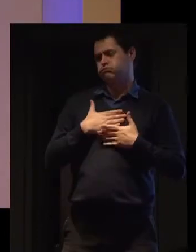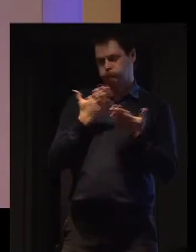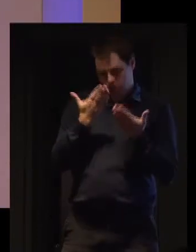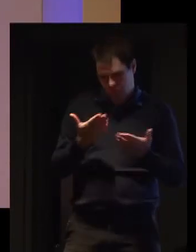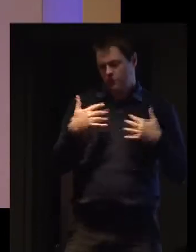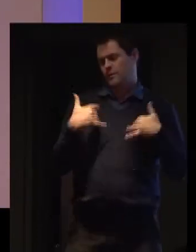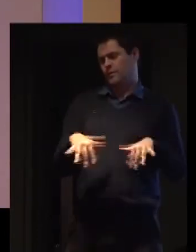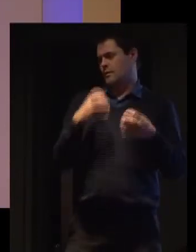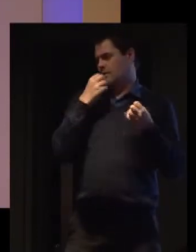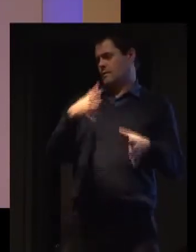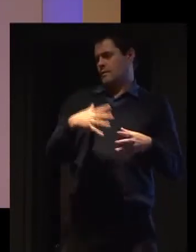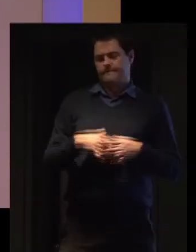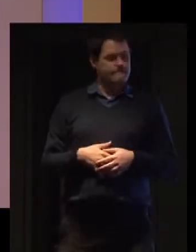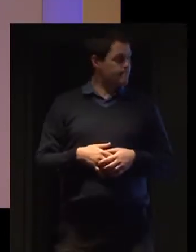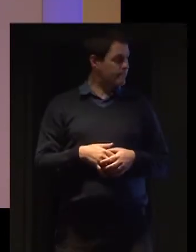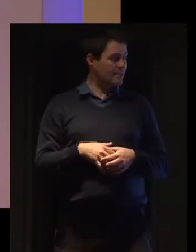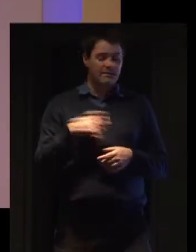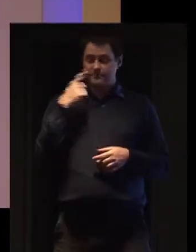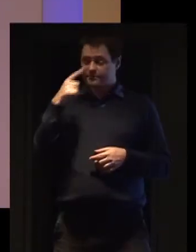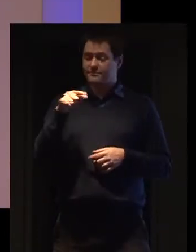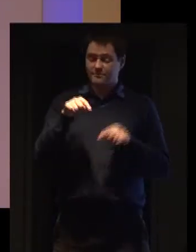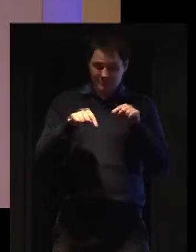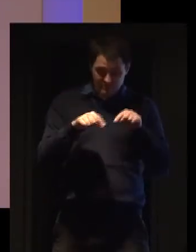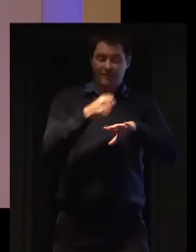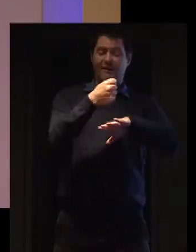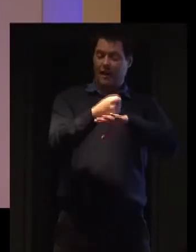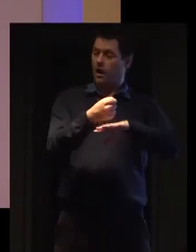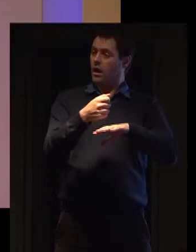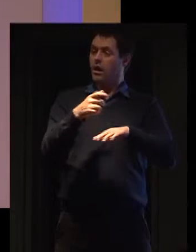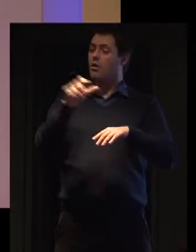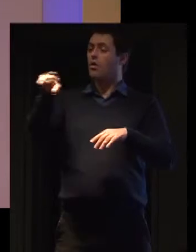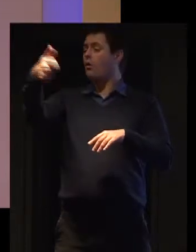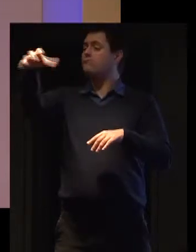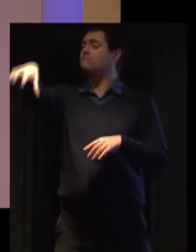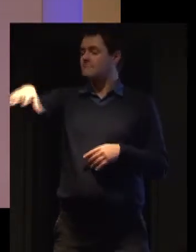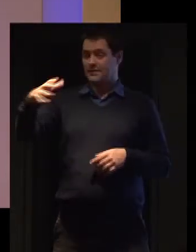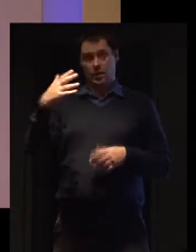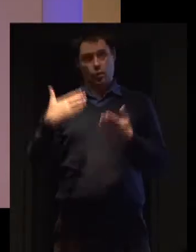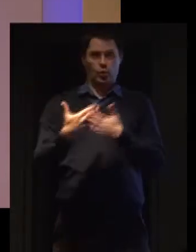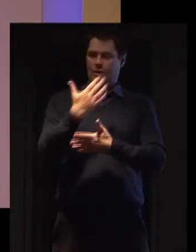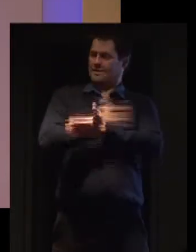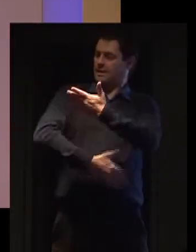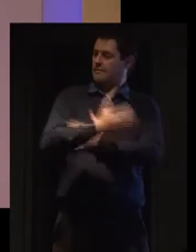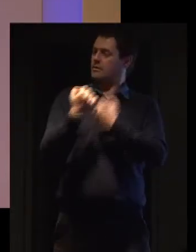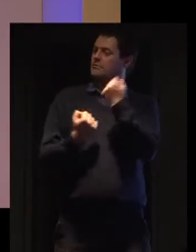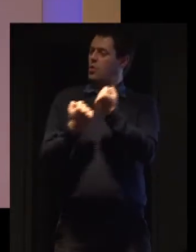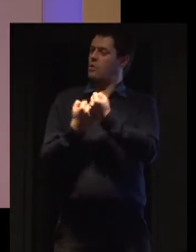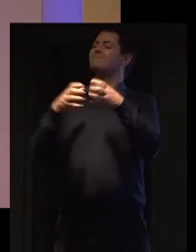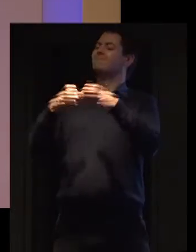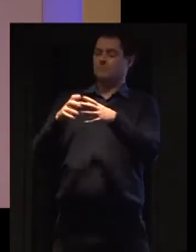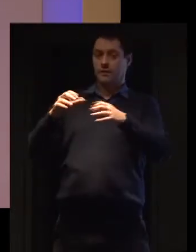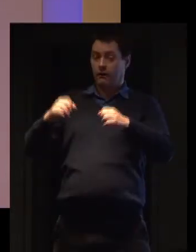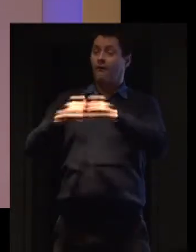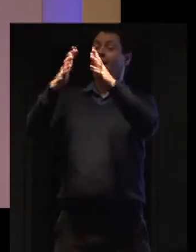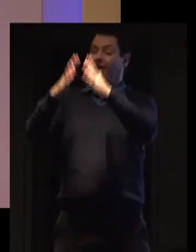DSAs start up, once people see the benefit of it, I'm always struck by the enthusiasm that the members